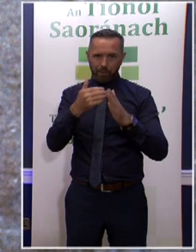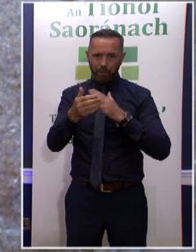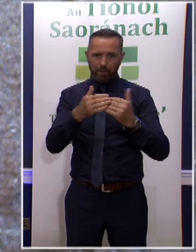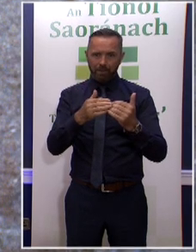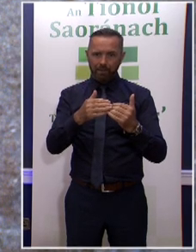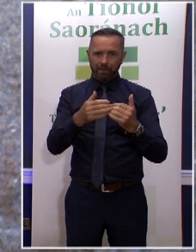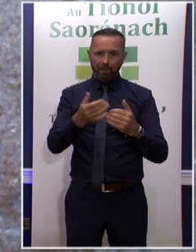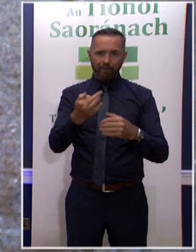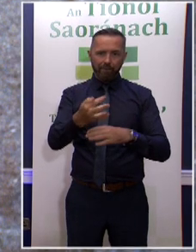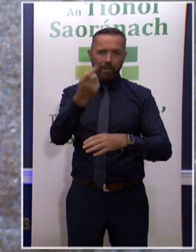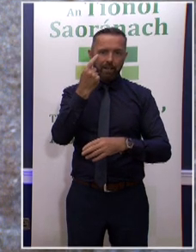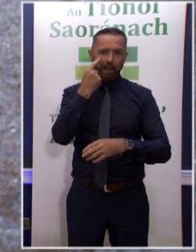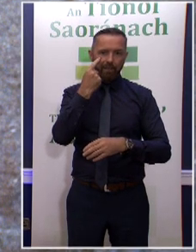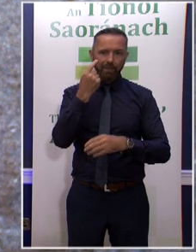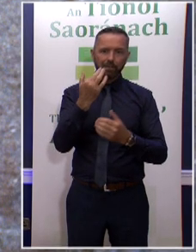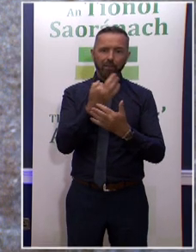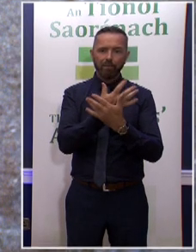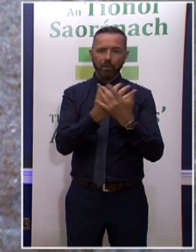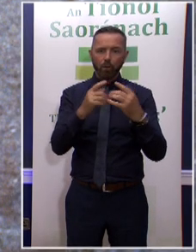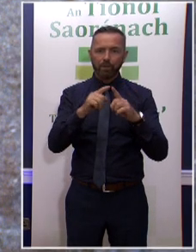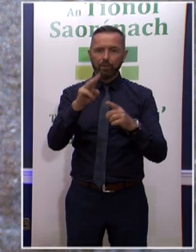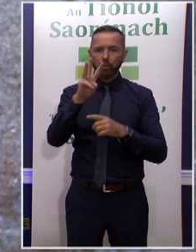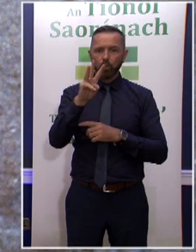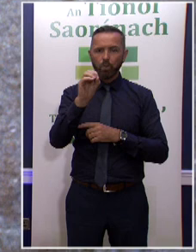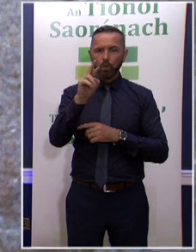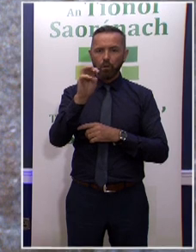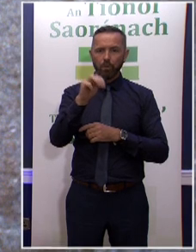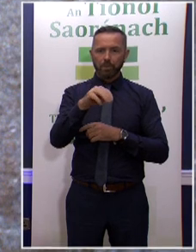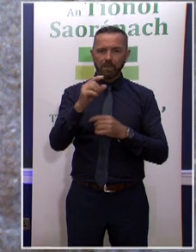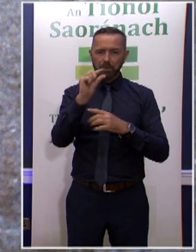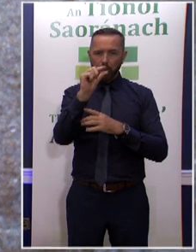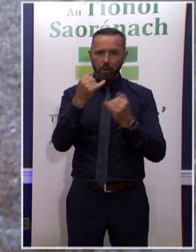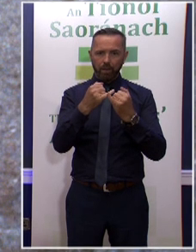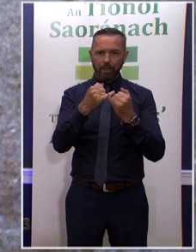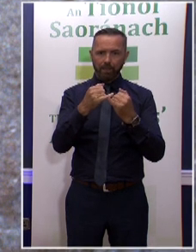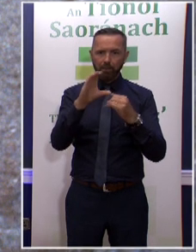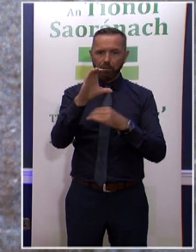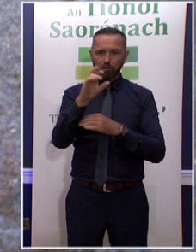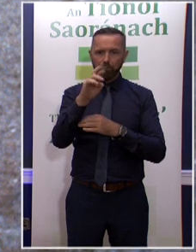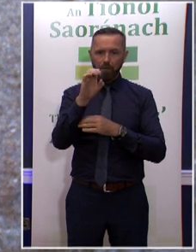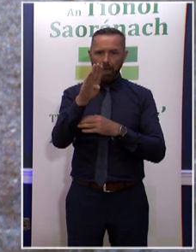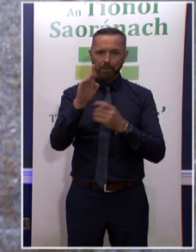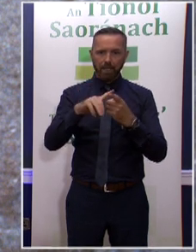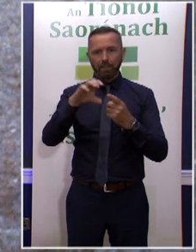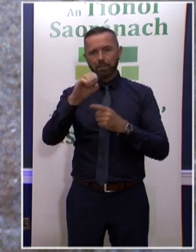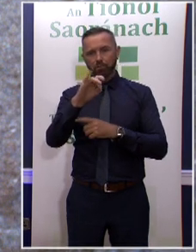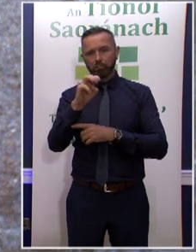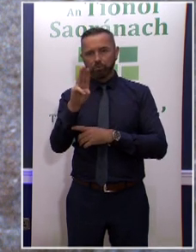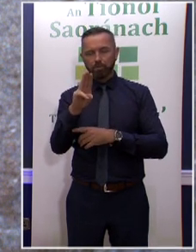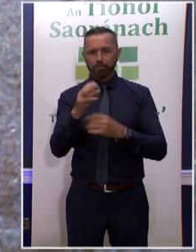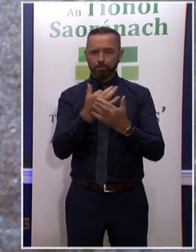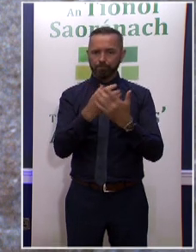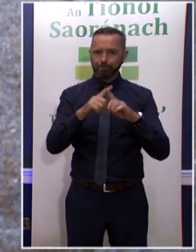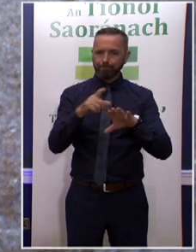you'll find evidence of a whole multitude of worms, small kind of crabs and shrimp-like organisms, different